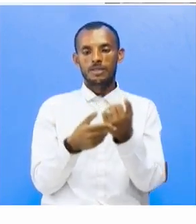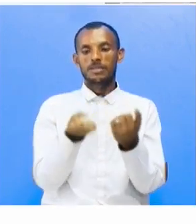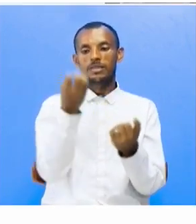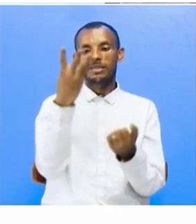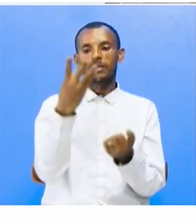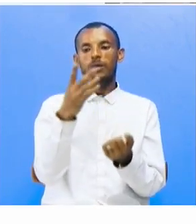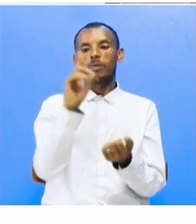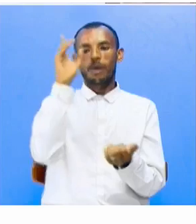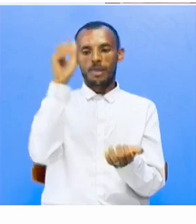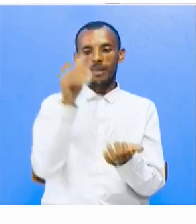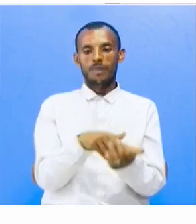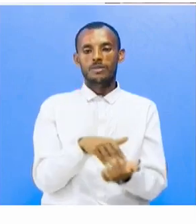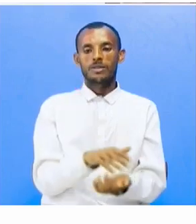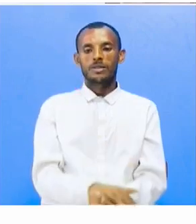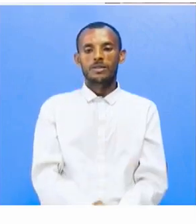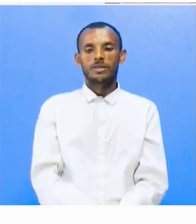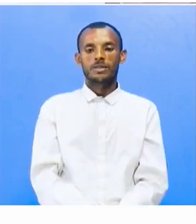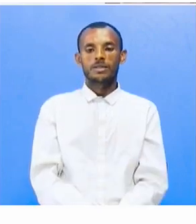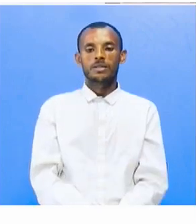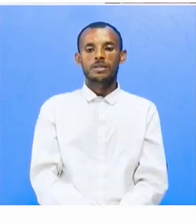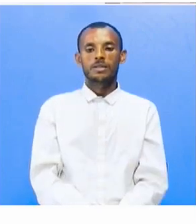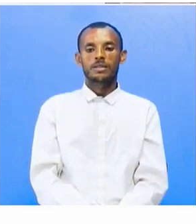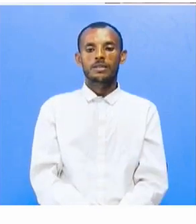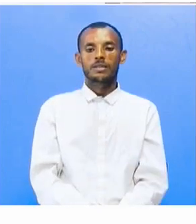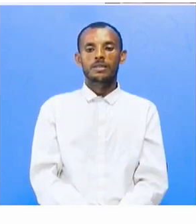It's 1,000.